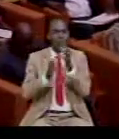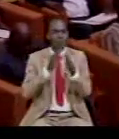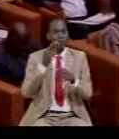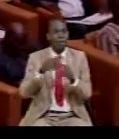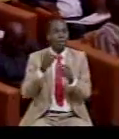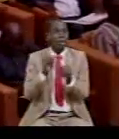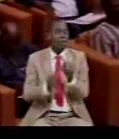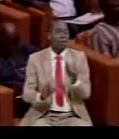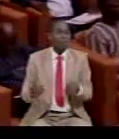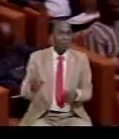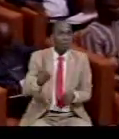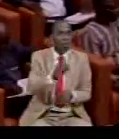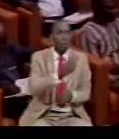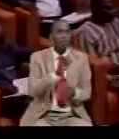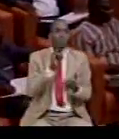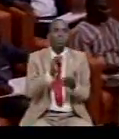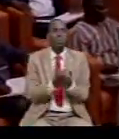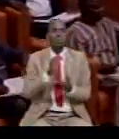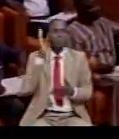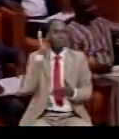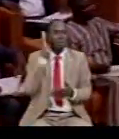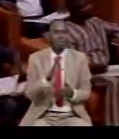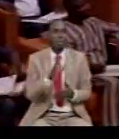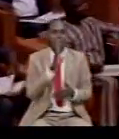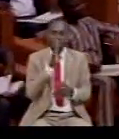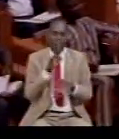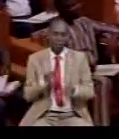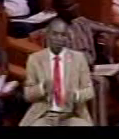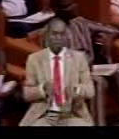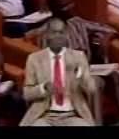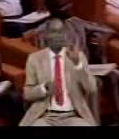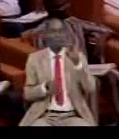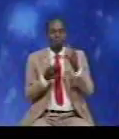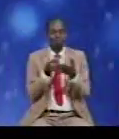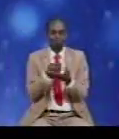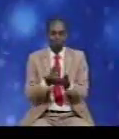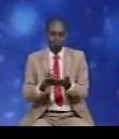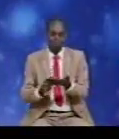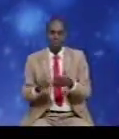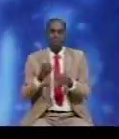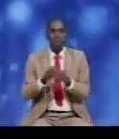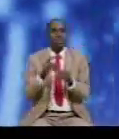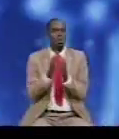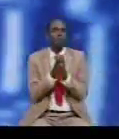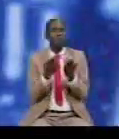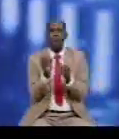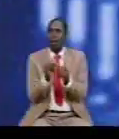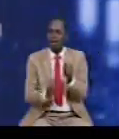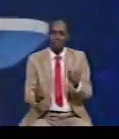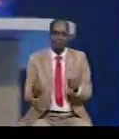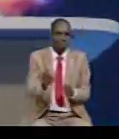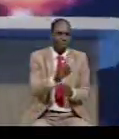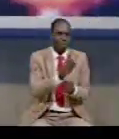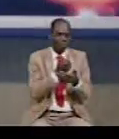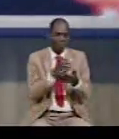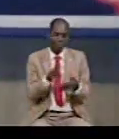Everyone that shall be found written in the book. Everyone